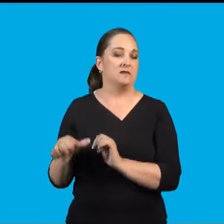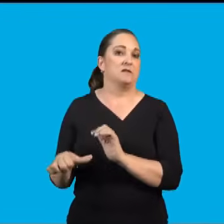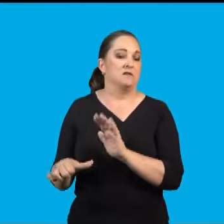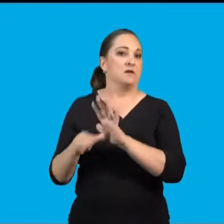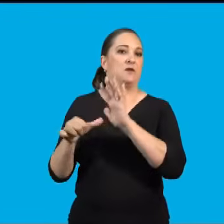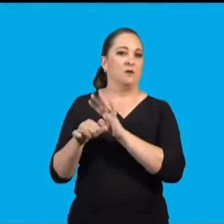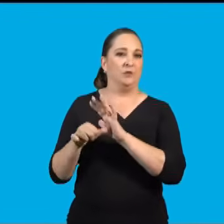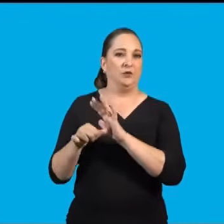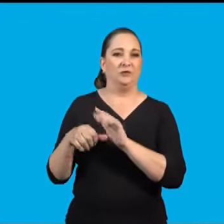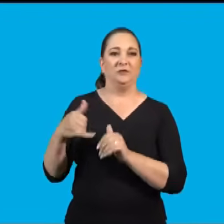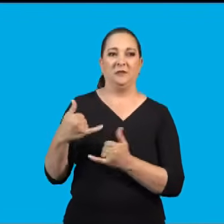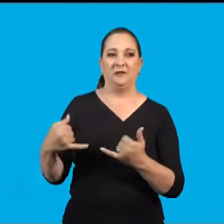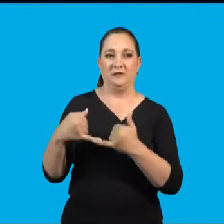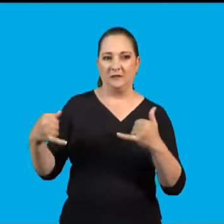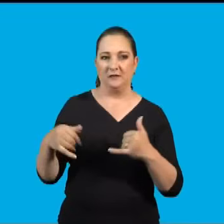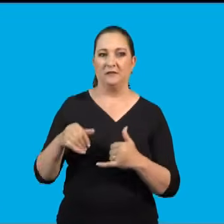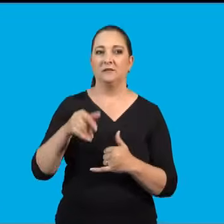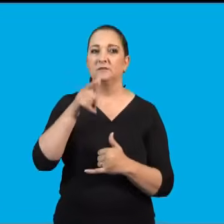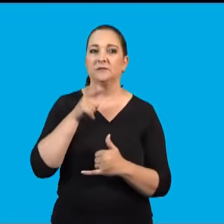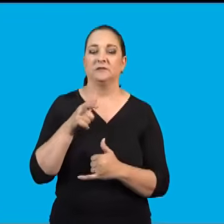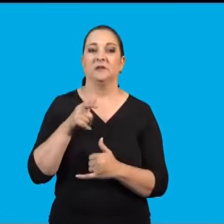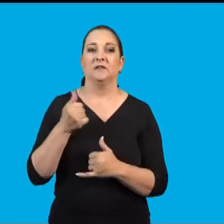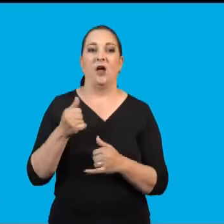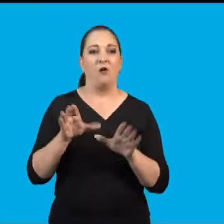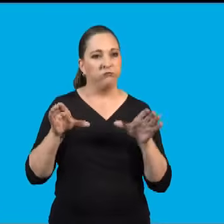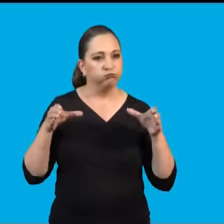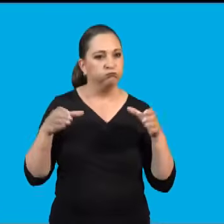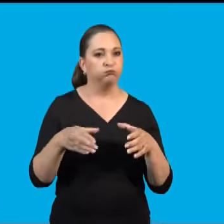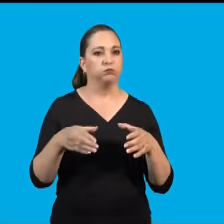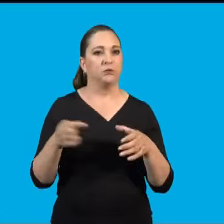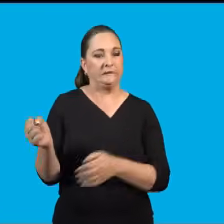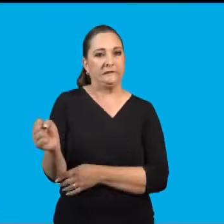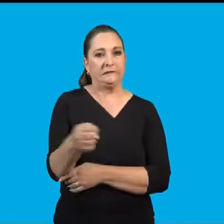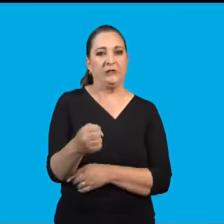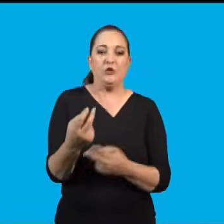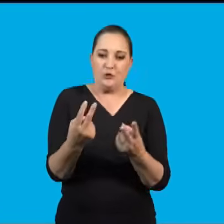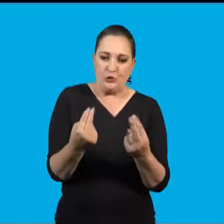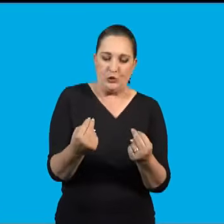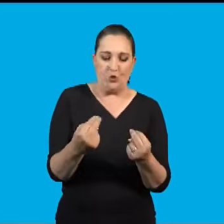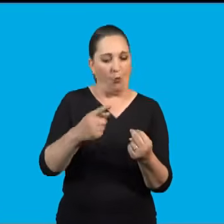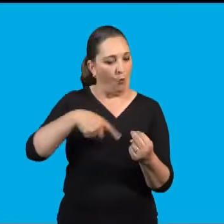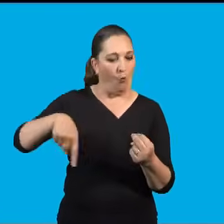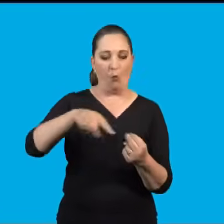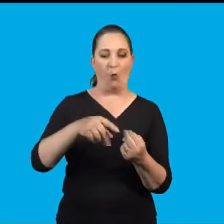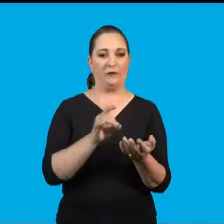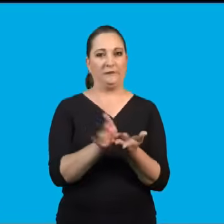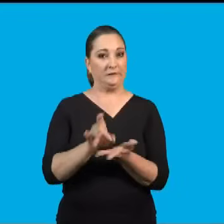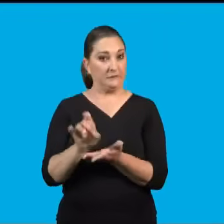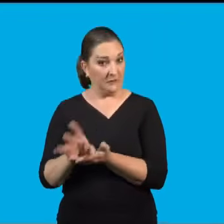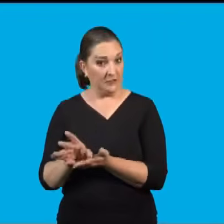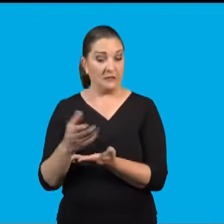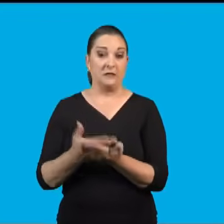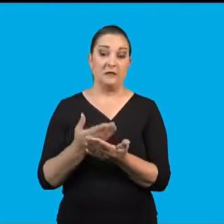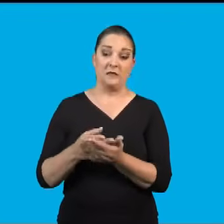also can see cause and effect. Appoint others or dismiss the whole council and appoint a new one. So he